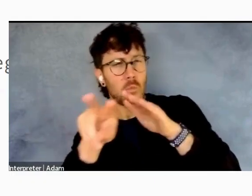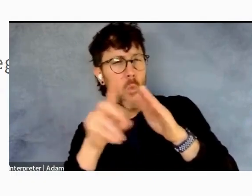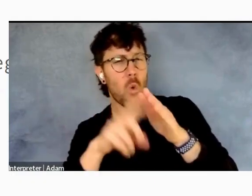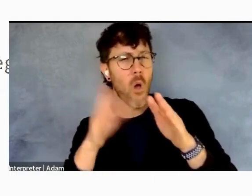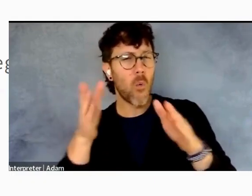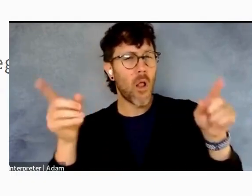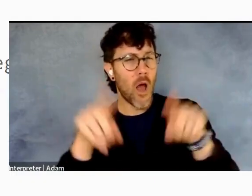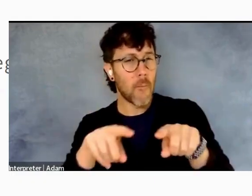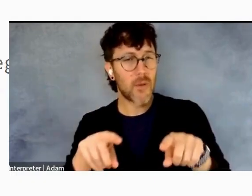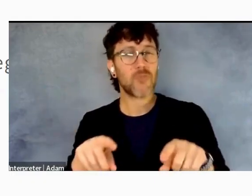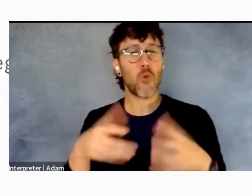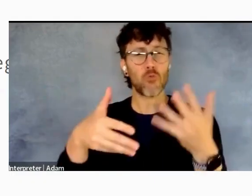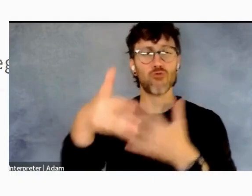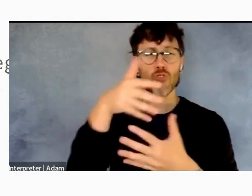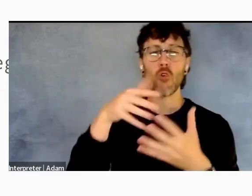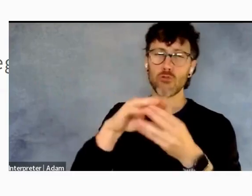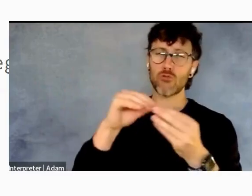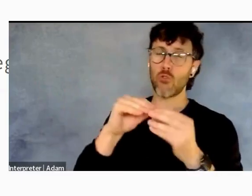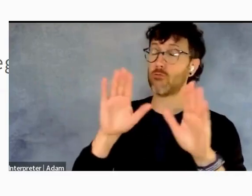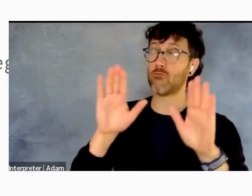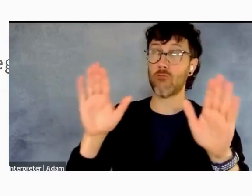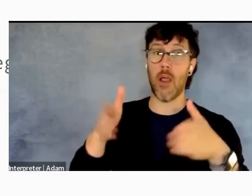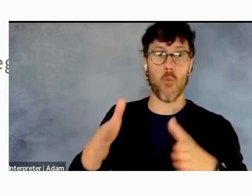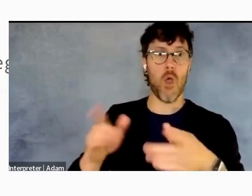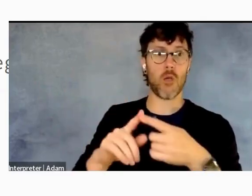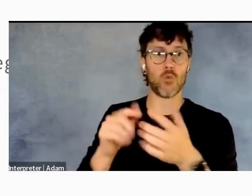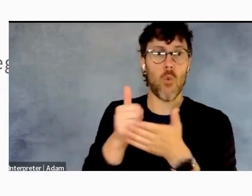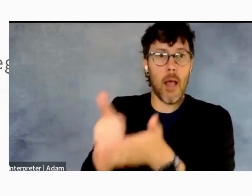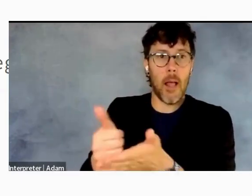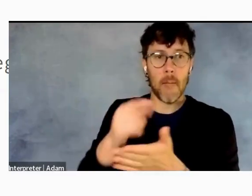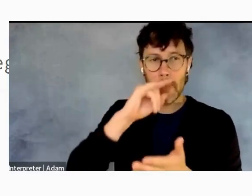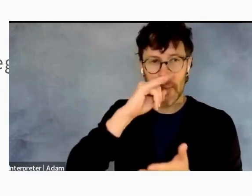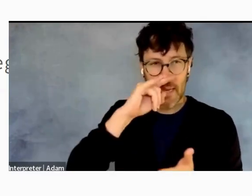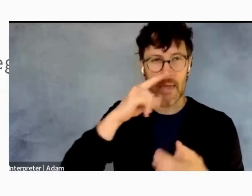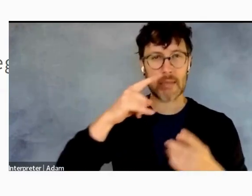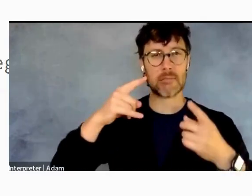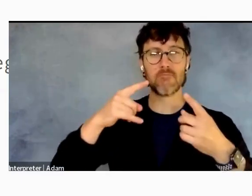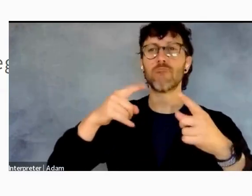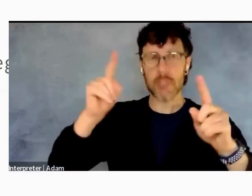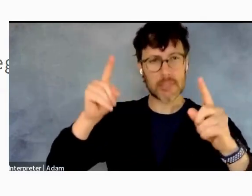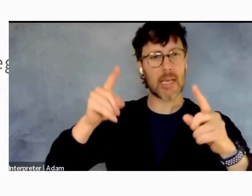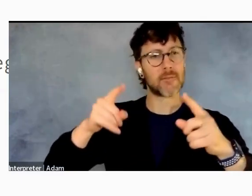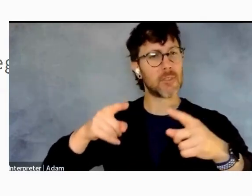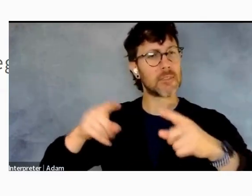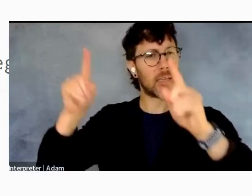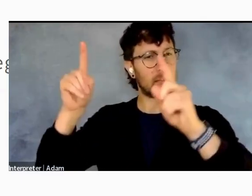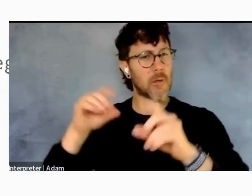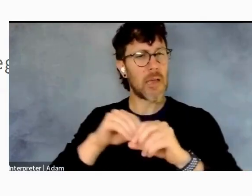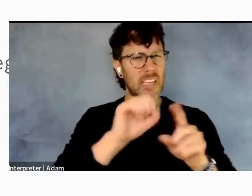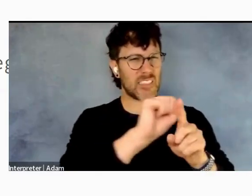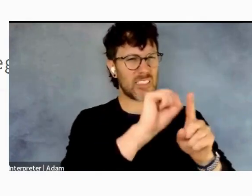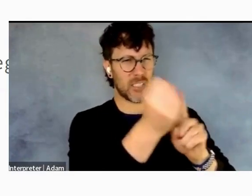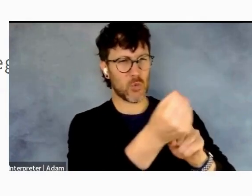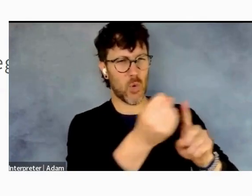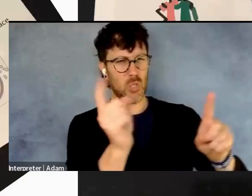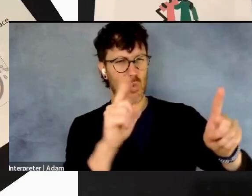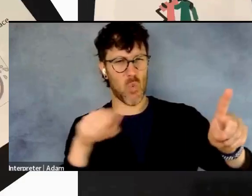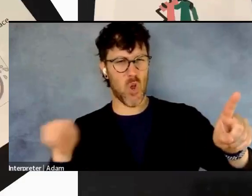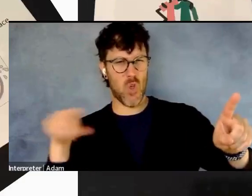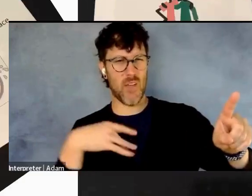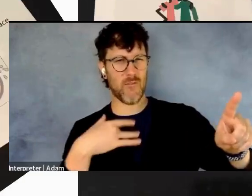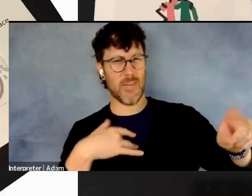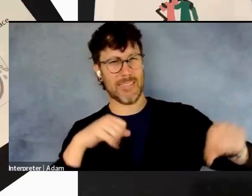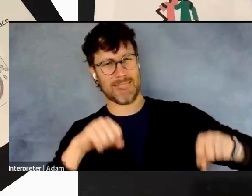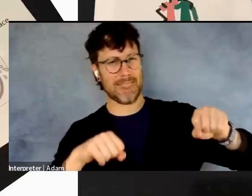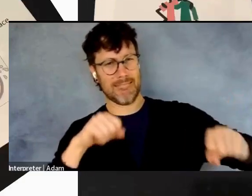great way to help our kids be more successful in situations that they're not so sure about. And we just have